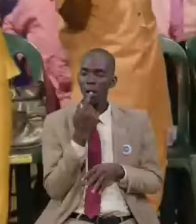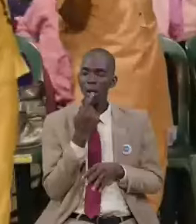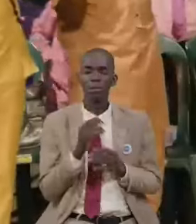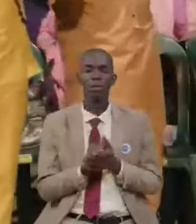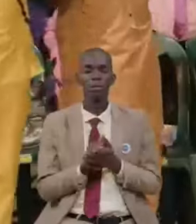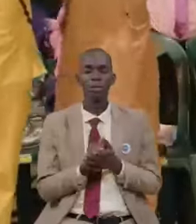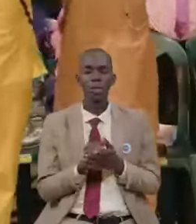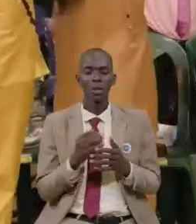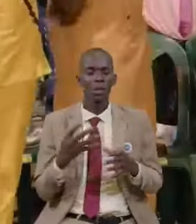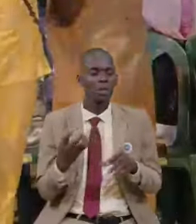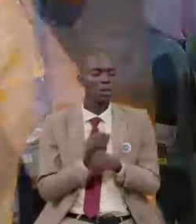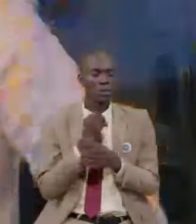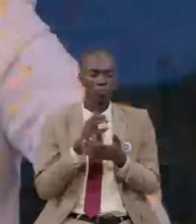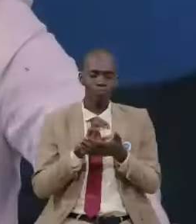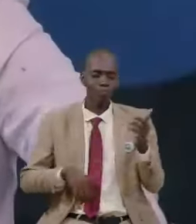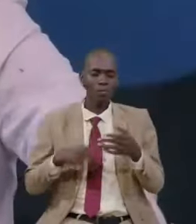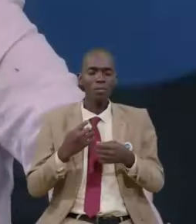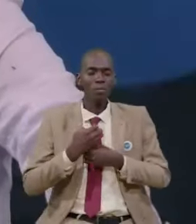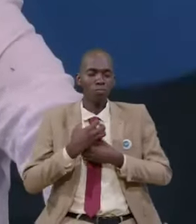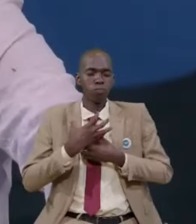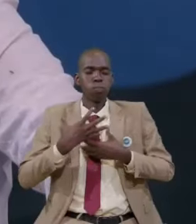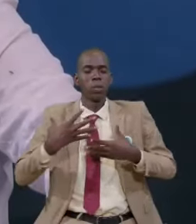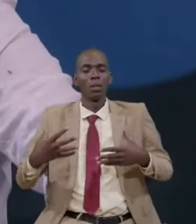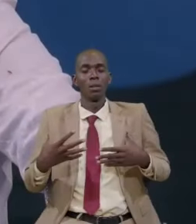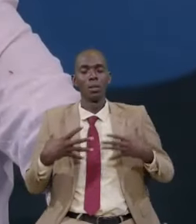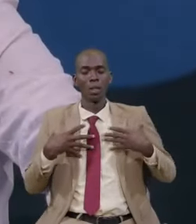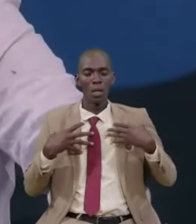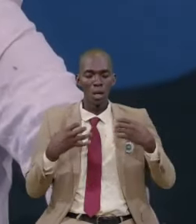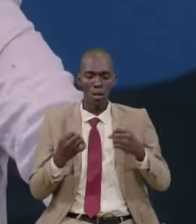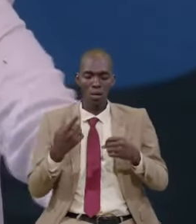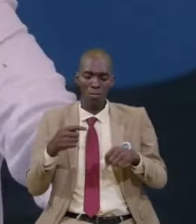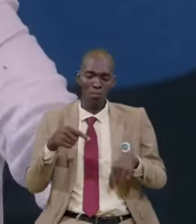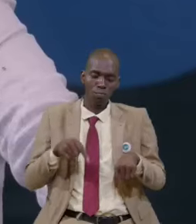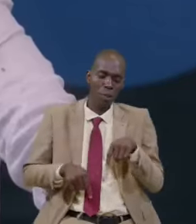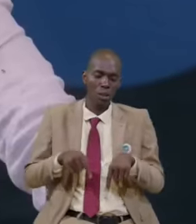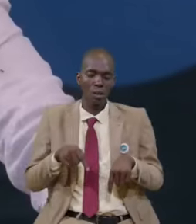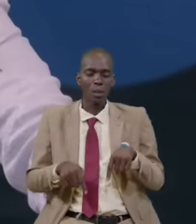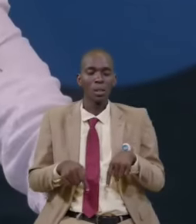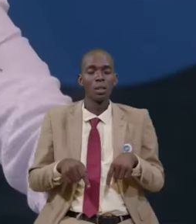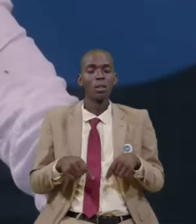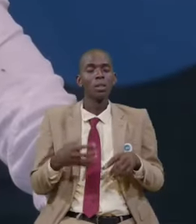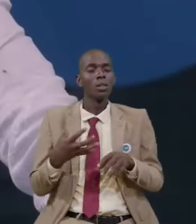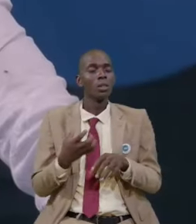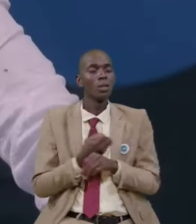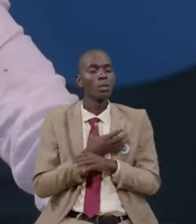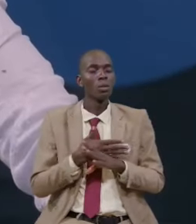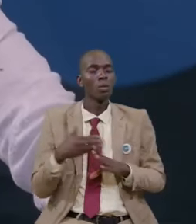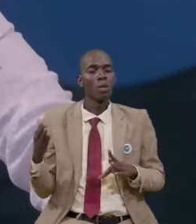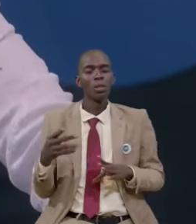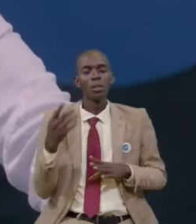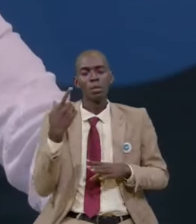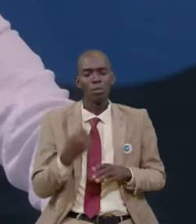away. Amen. Heal the paralysis. Amen. Take away the terminal